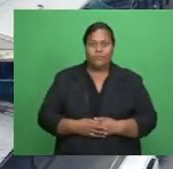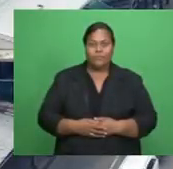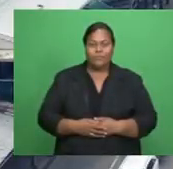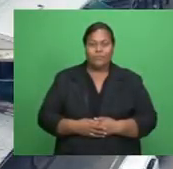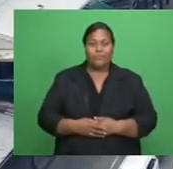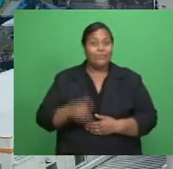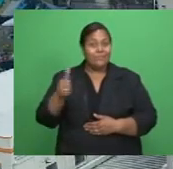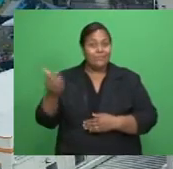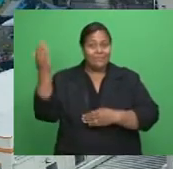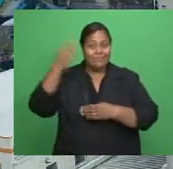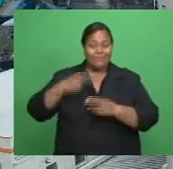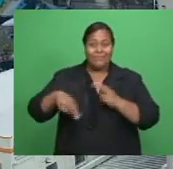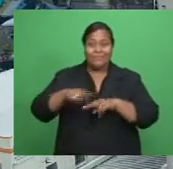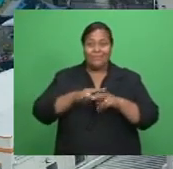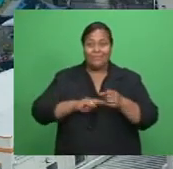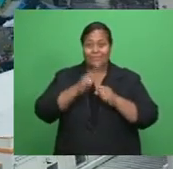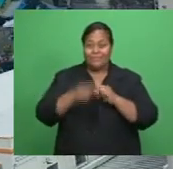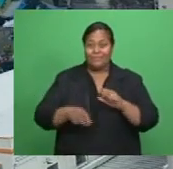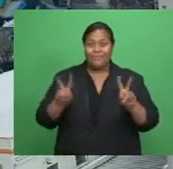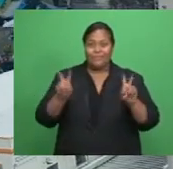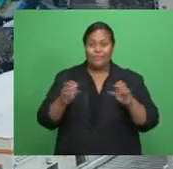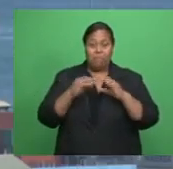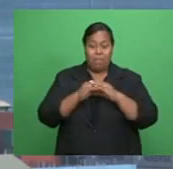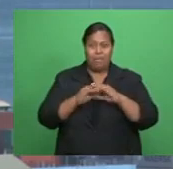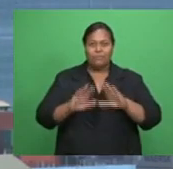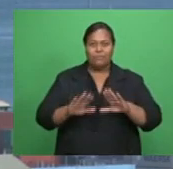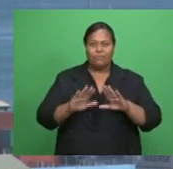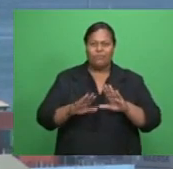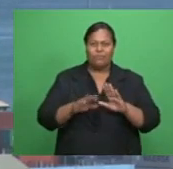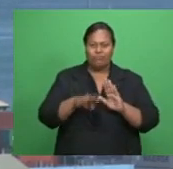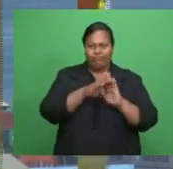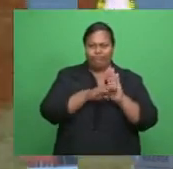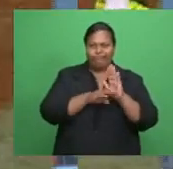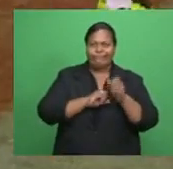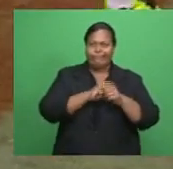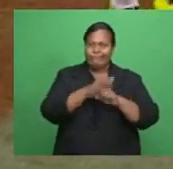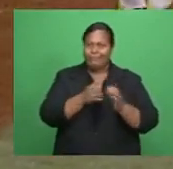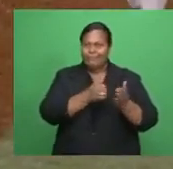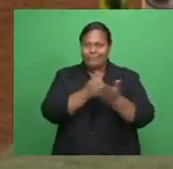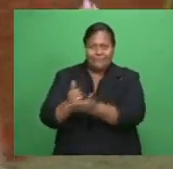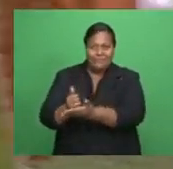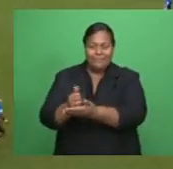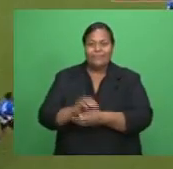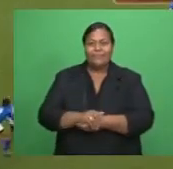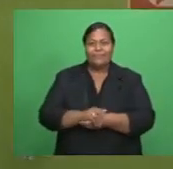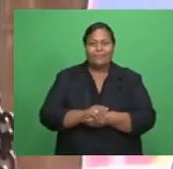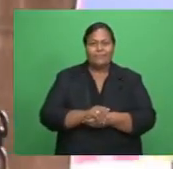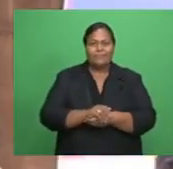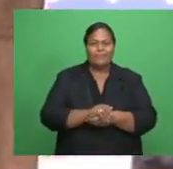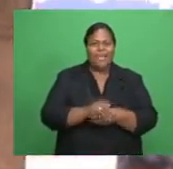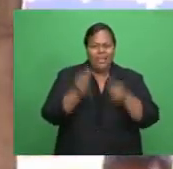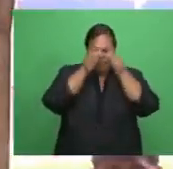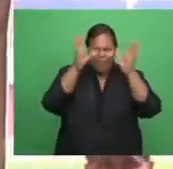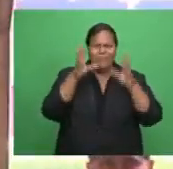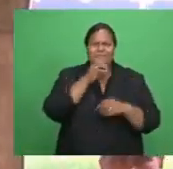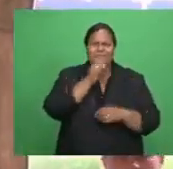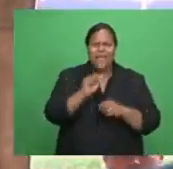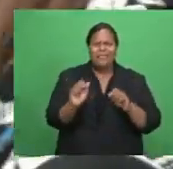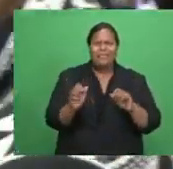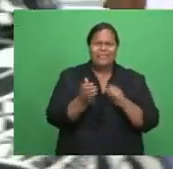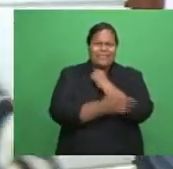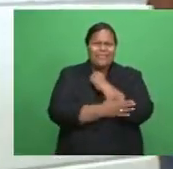Good evening, Fiji. In this bulletin, banks await directives on COVID-19 assistance. Corrections Service defends Nasila